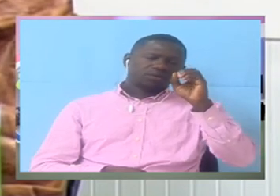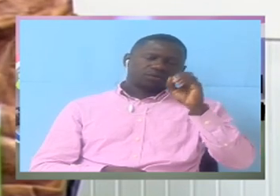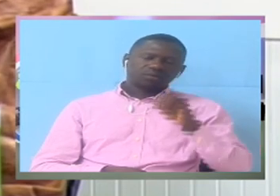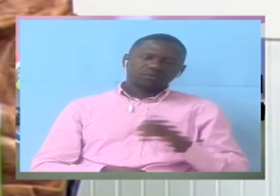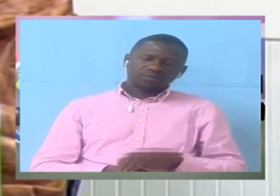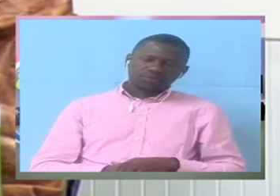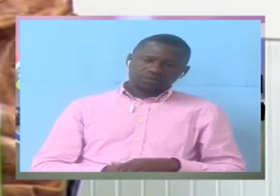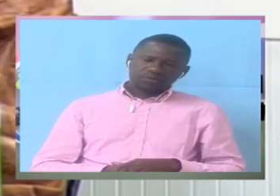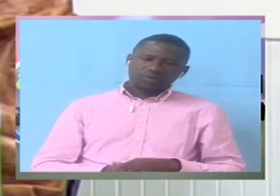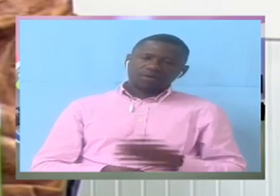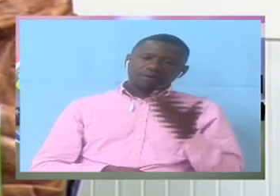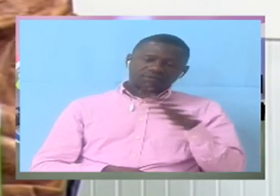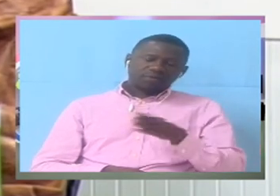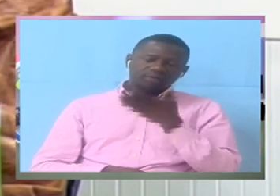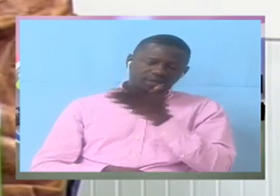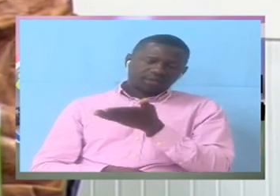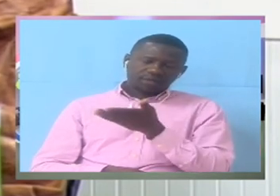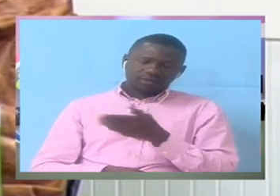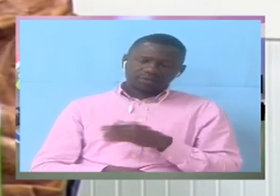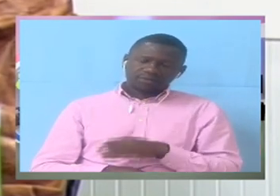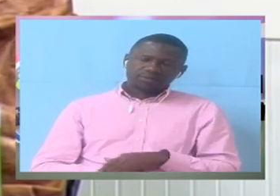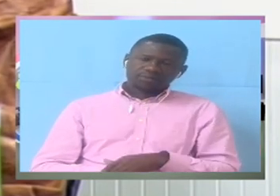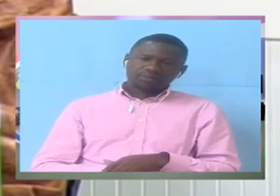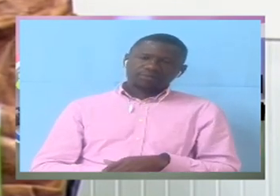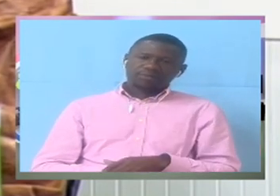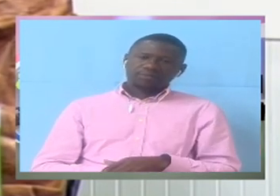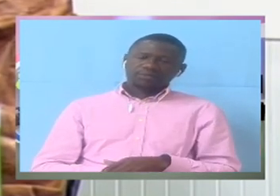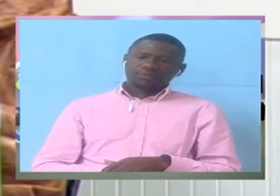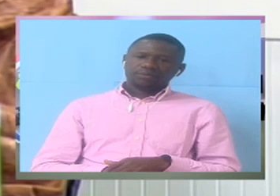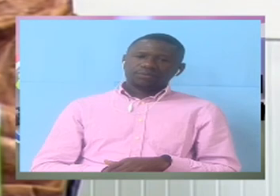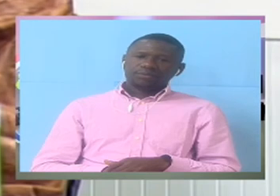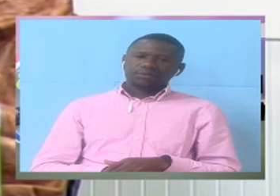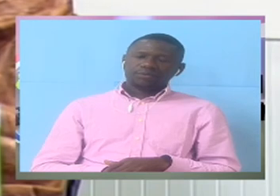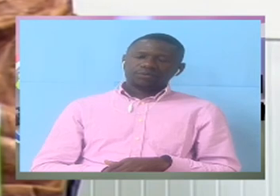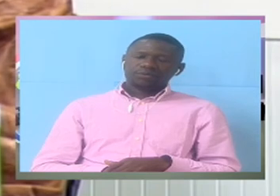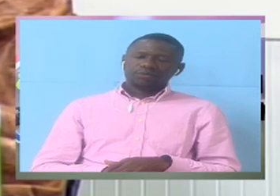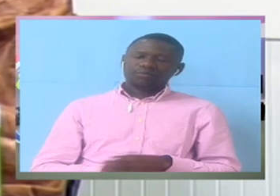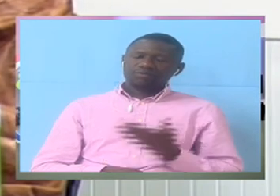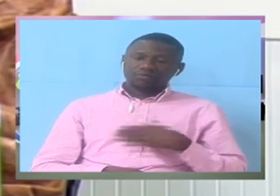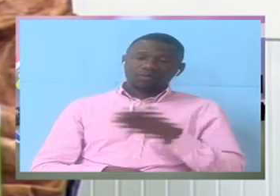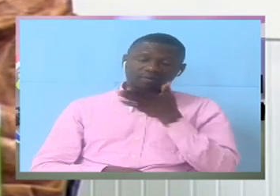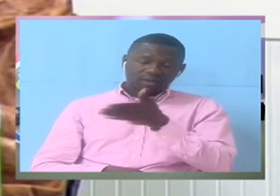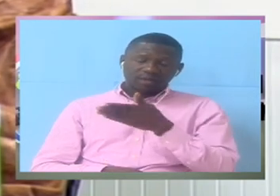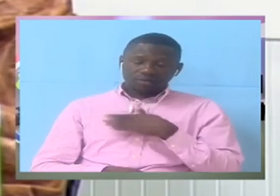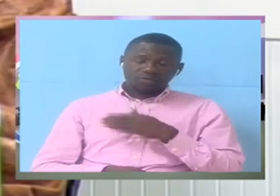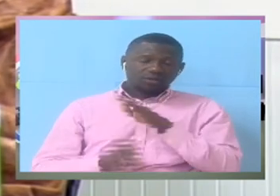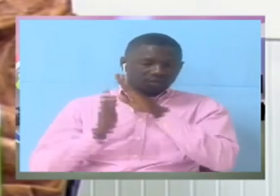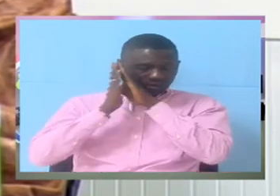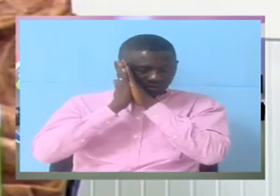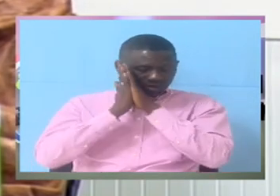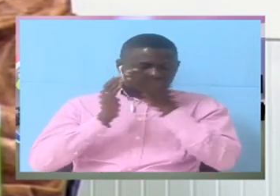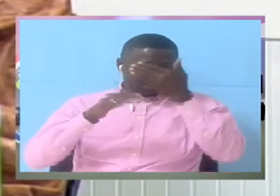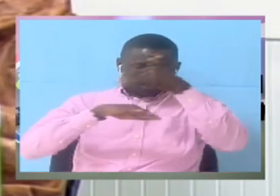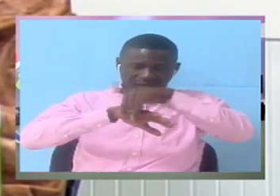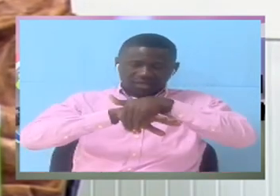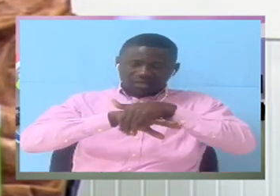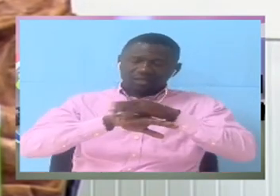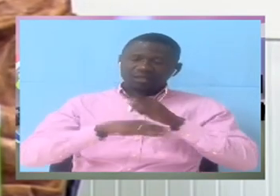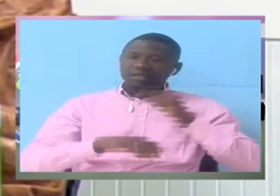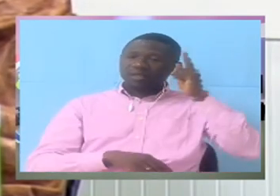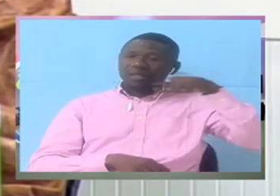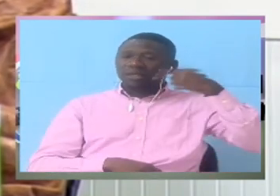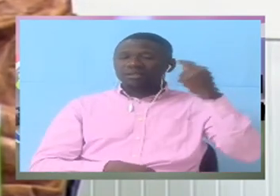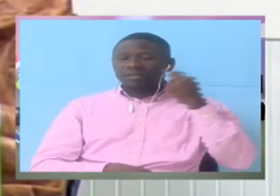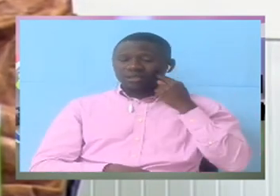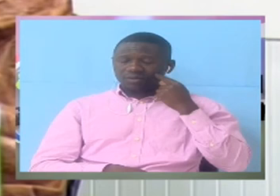From Bamako? Allah nata moto ta Bamako kote kentata Burkina Faso. We spent the night at Bamako, then the following day we